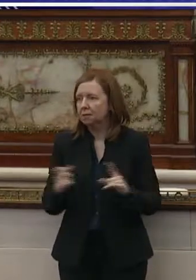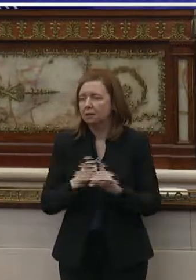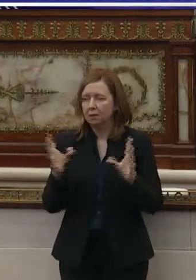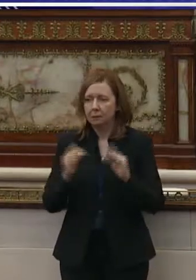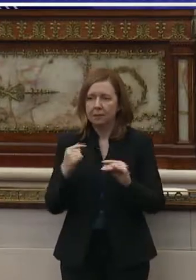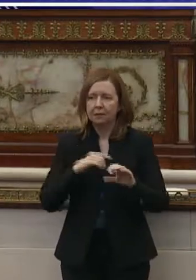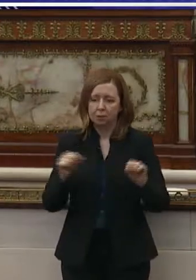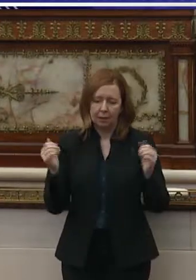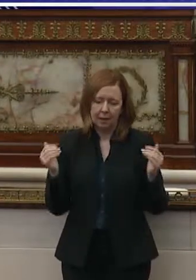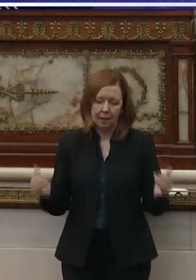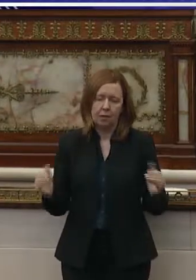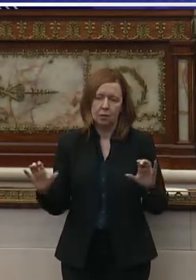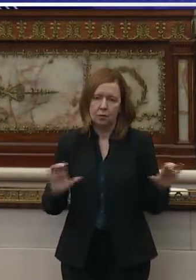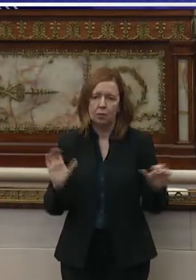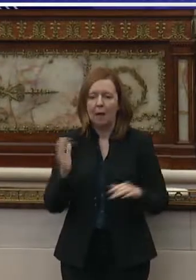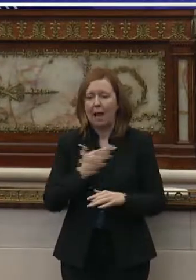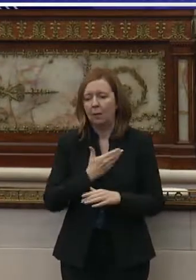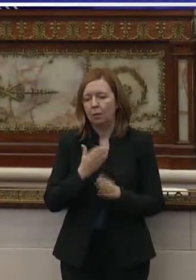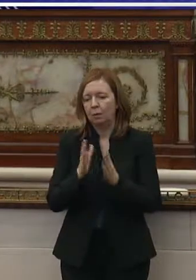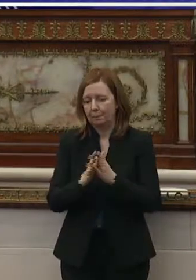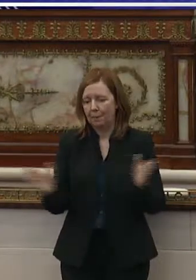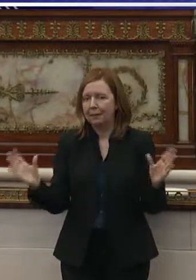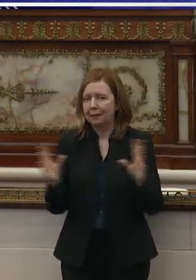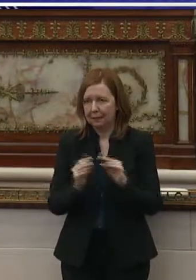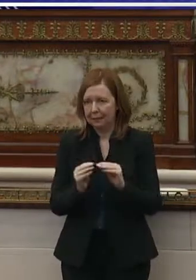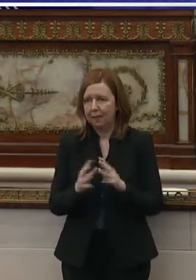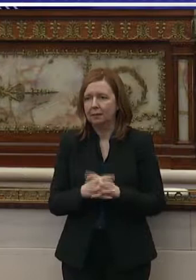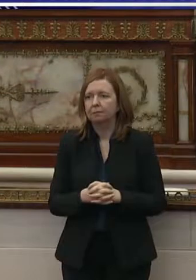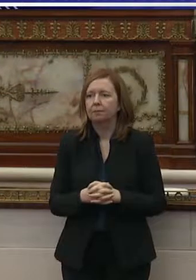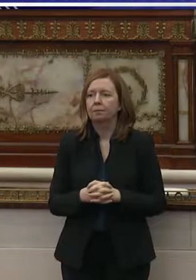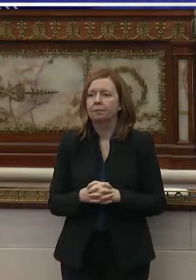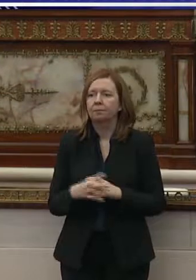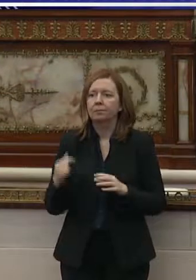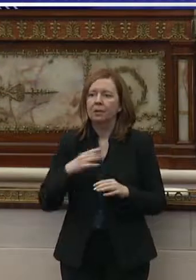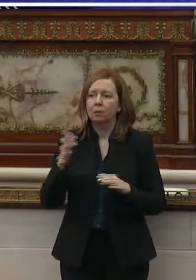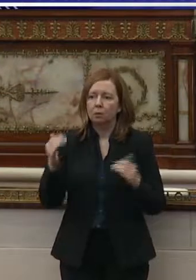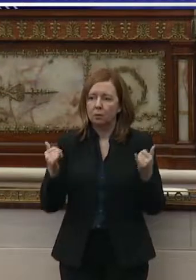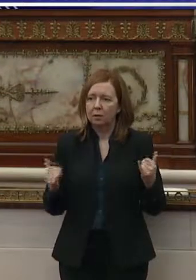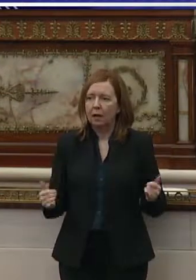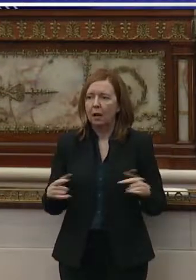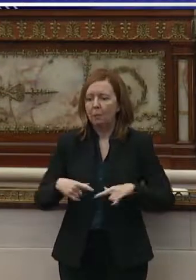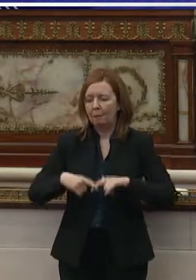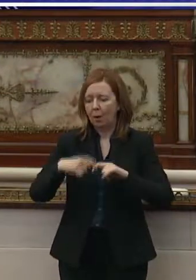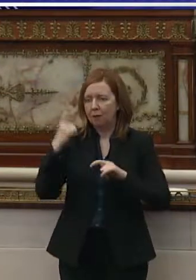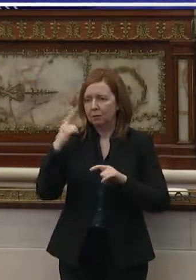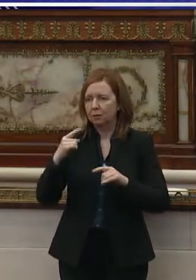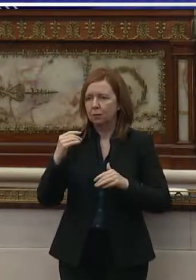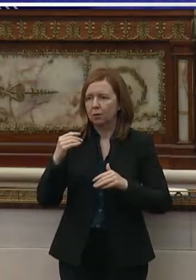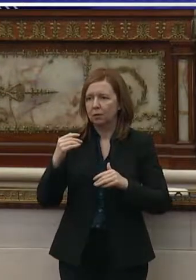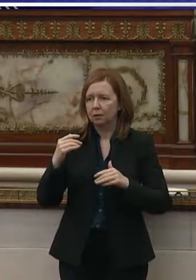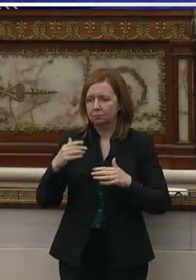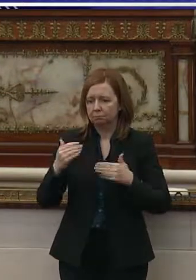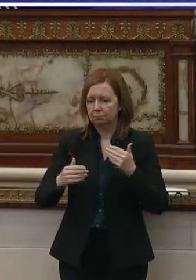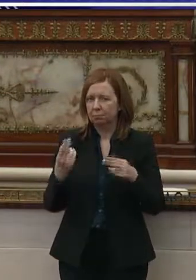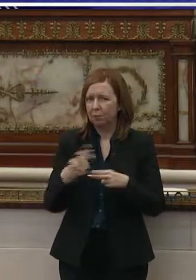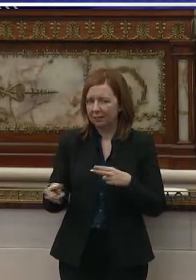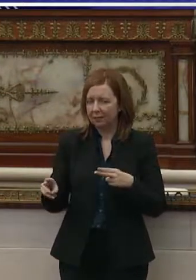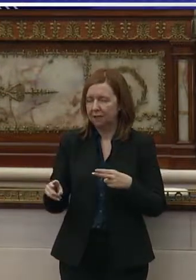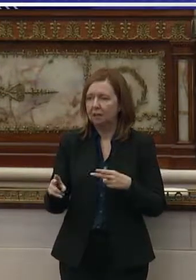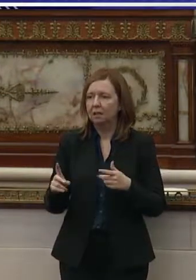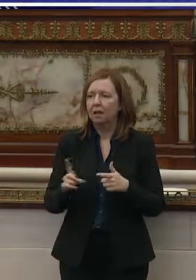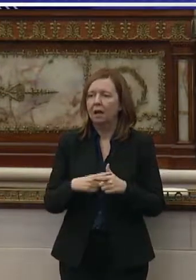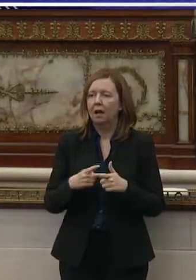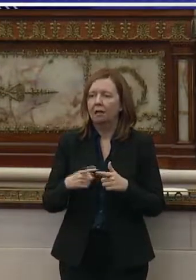meeting so we can go into our public meeting. We will now pause for the proceedings briefly,